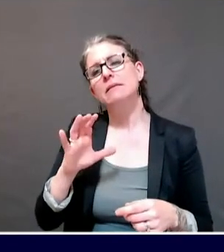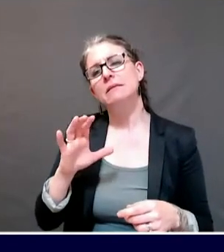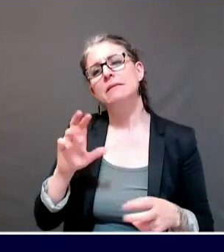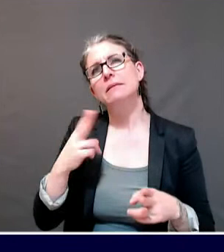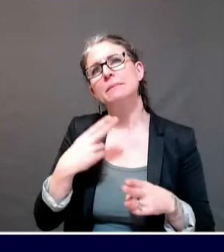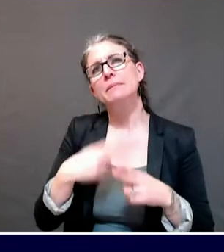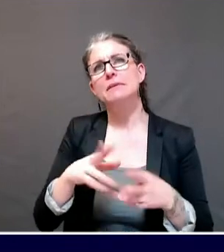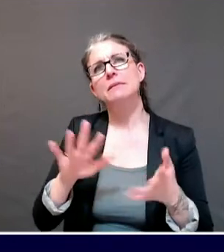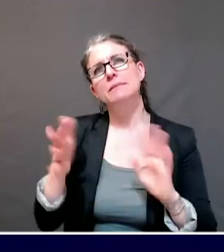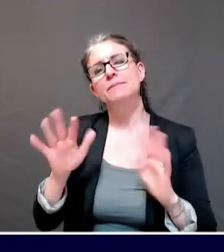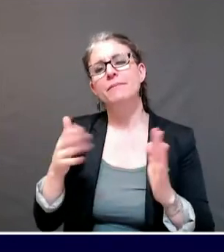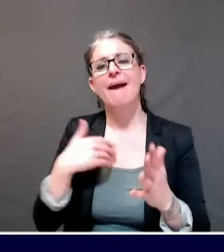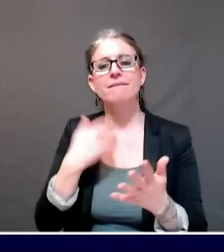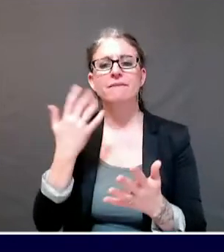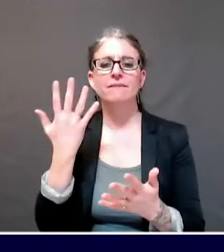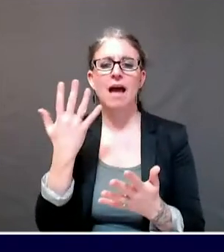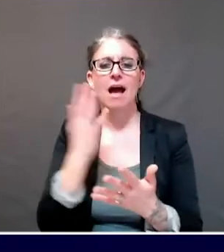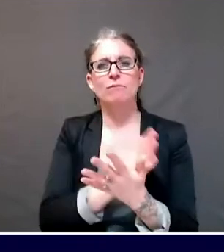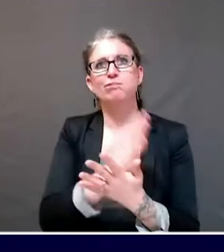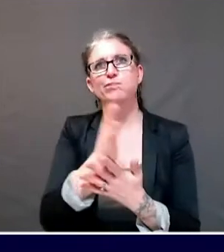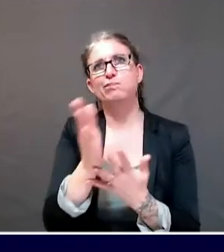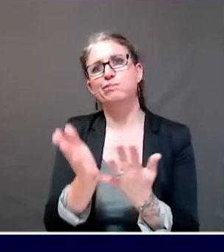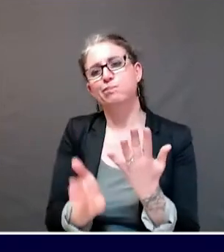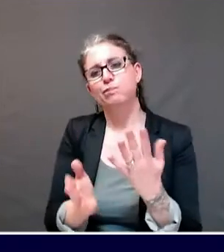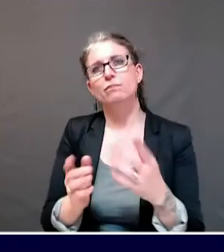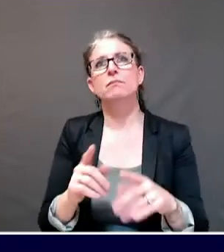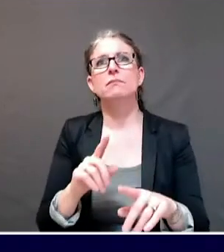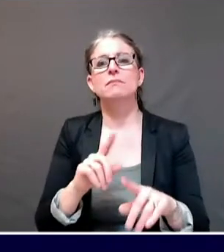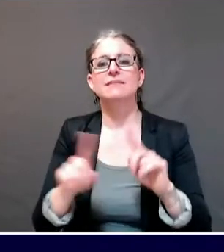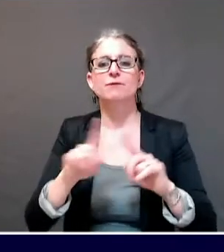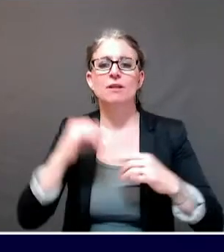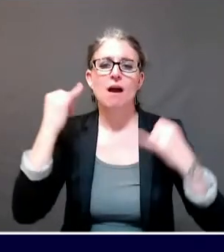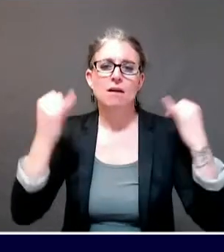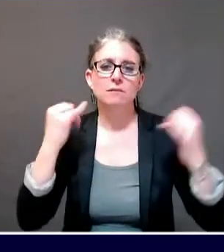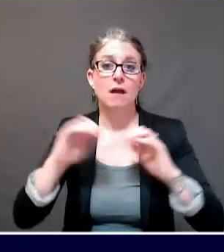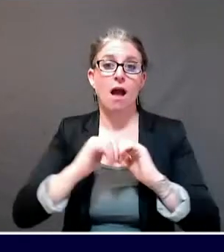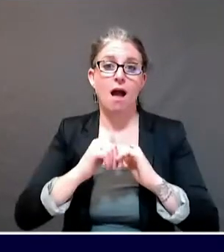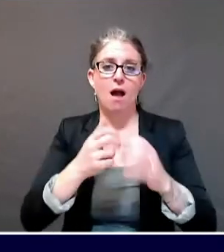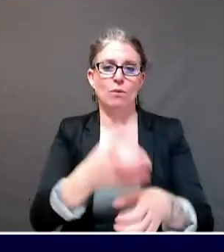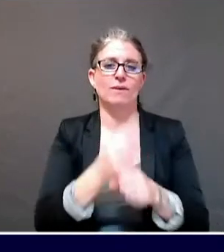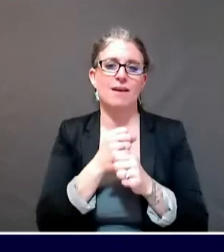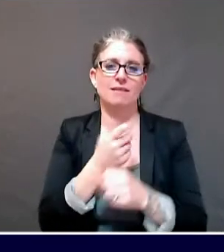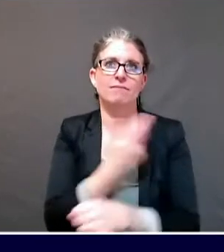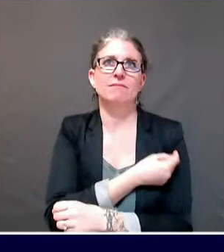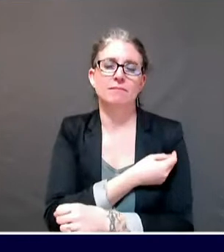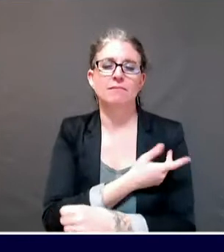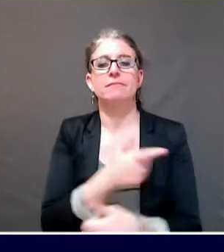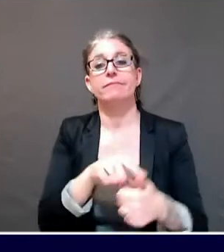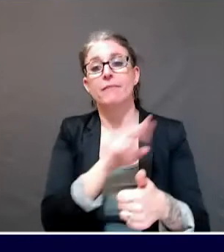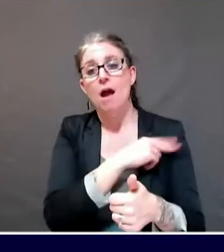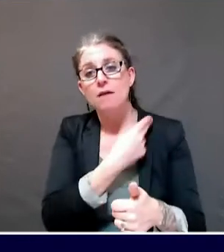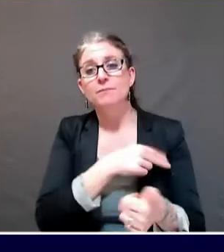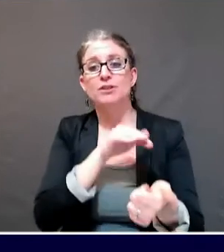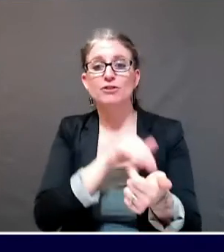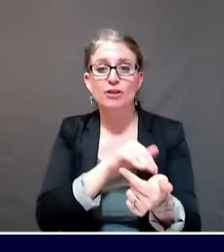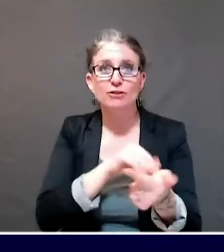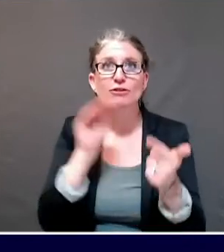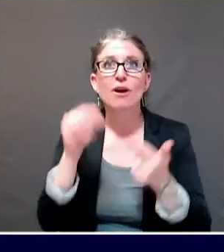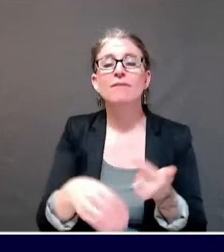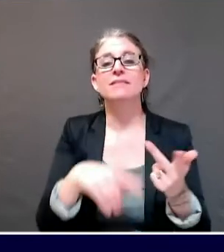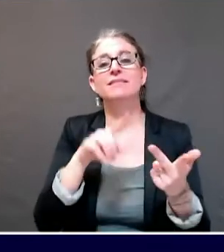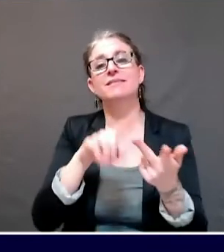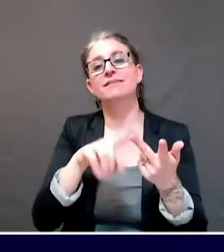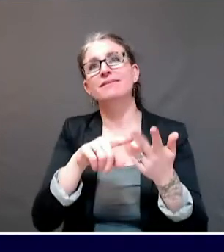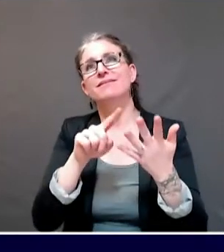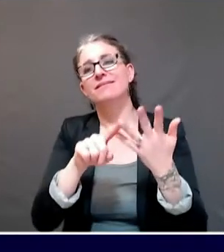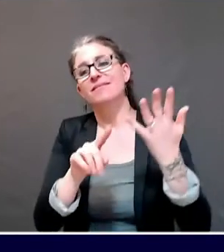envision vaccine flowing through, doctors' offices, pharmacies, hospitals, but then there may be others as well. For example, larger